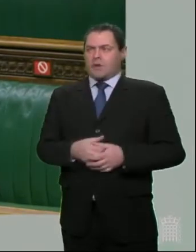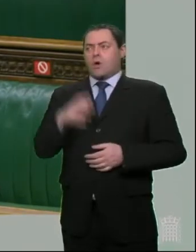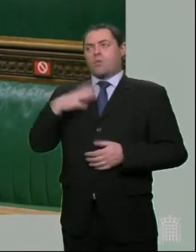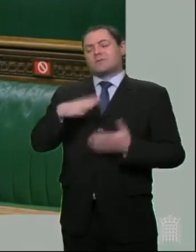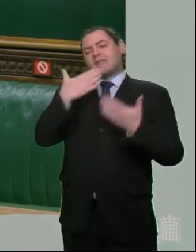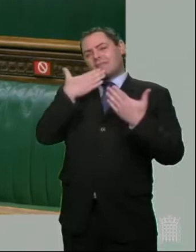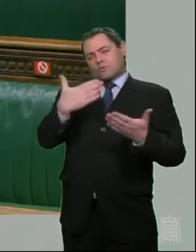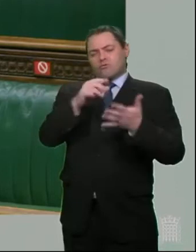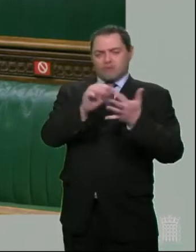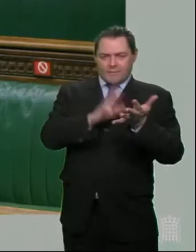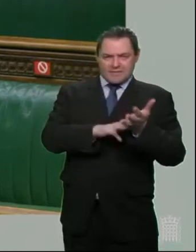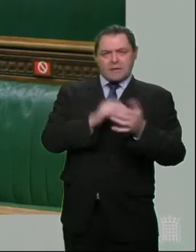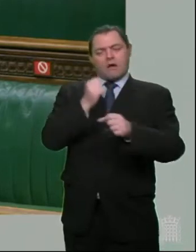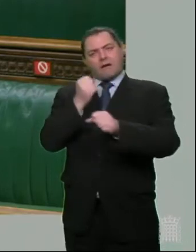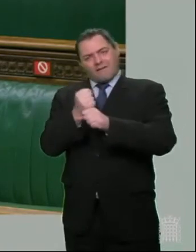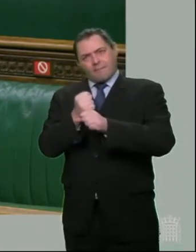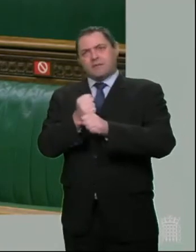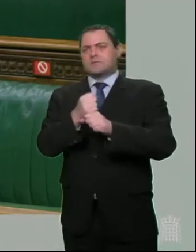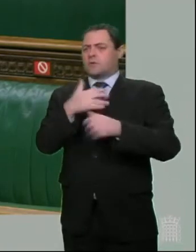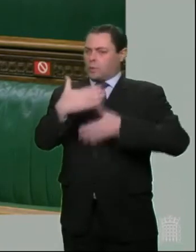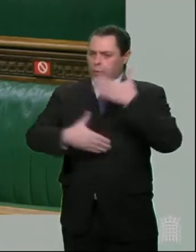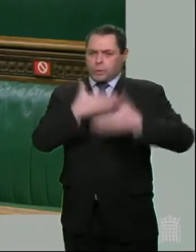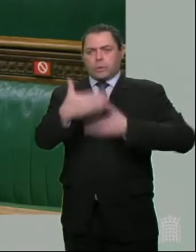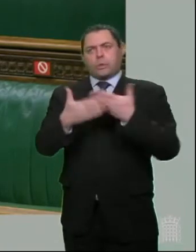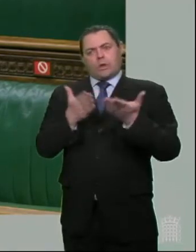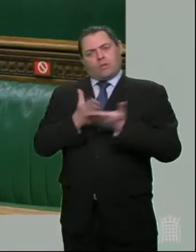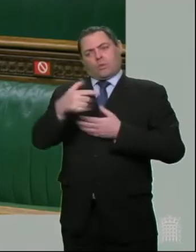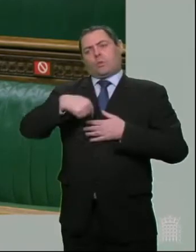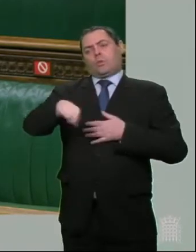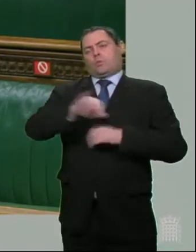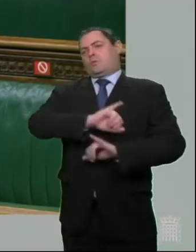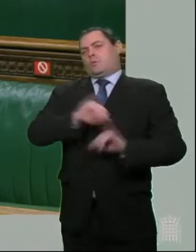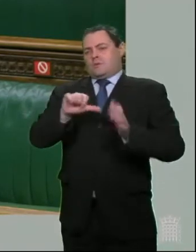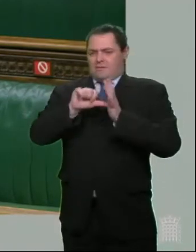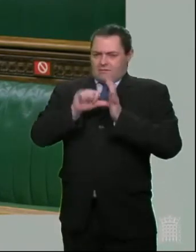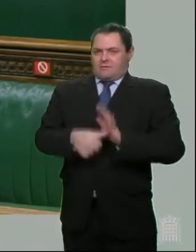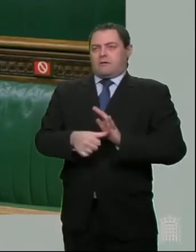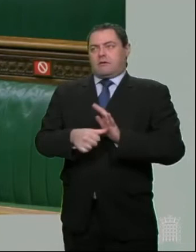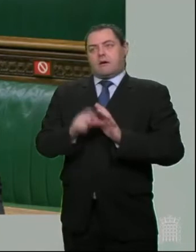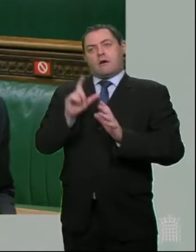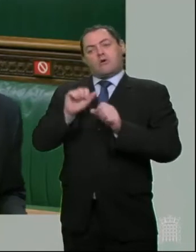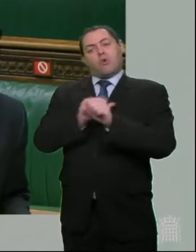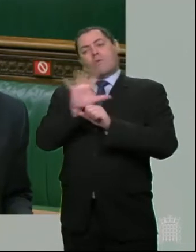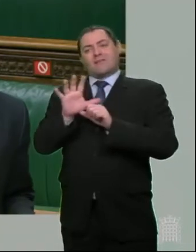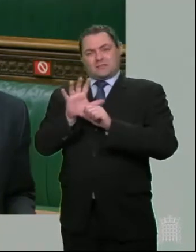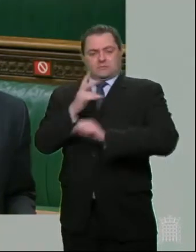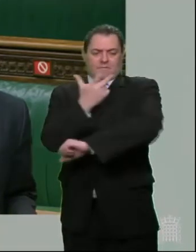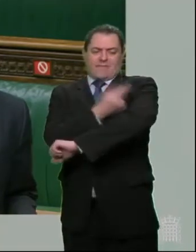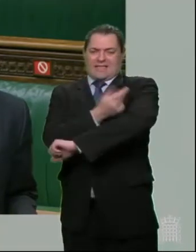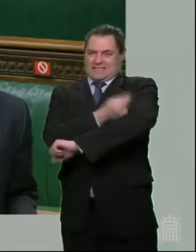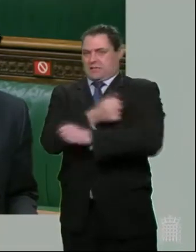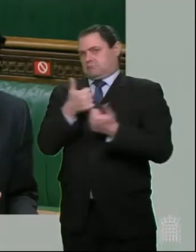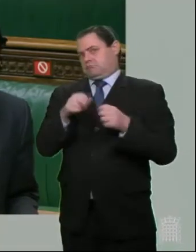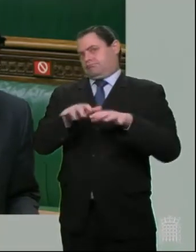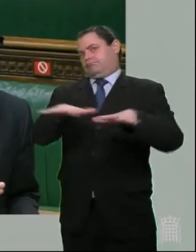all their hard work in these difficult and challenging times with regards to the delivery of the COVID-19 vaccination. However,